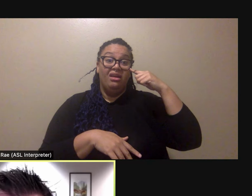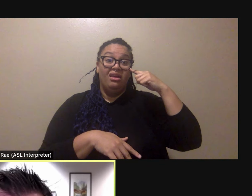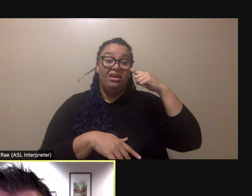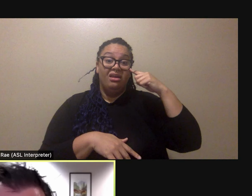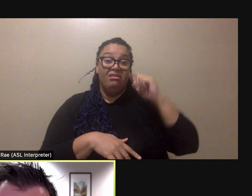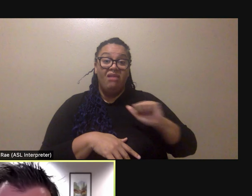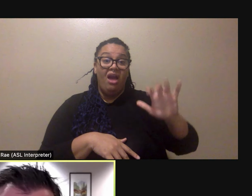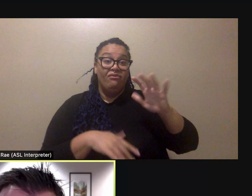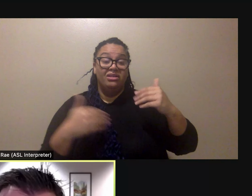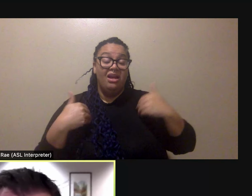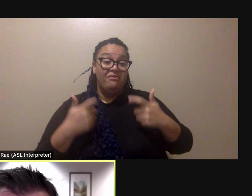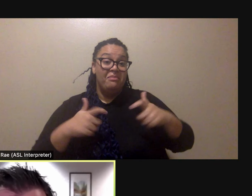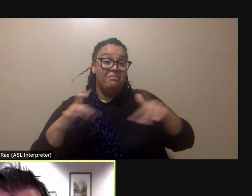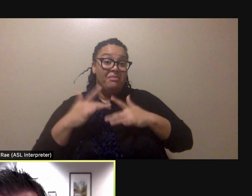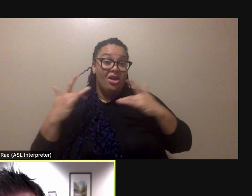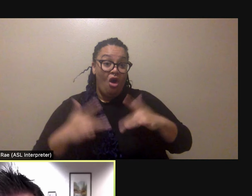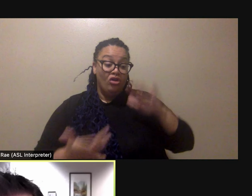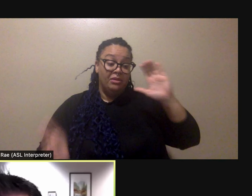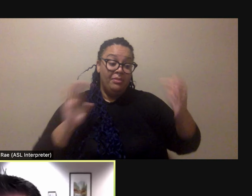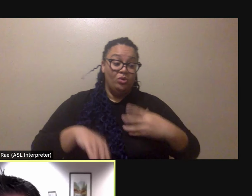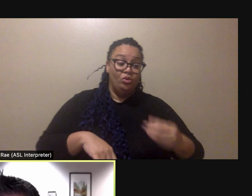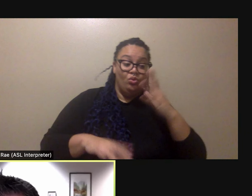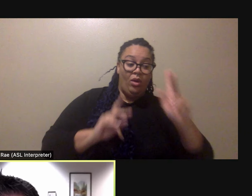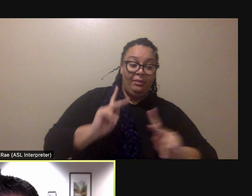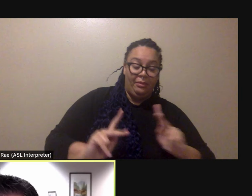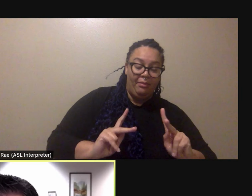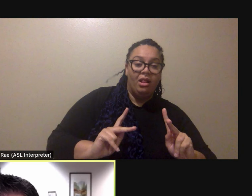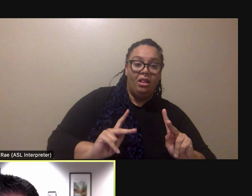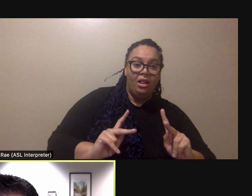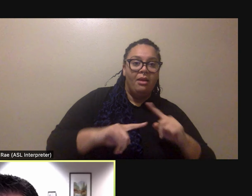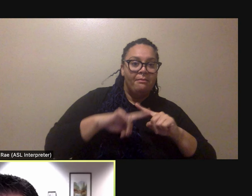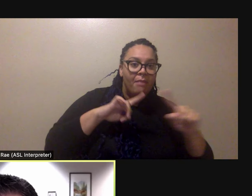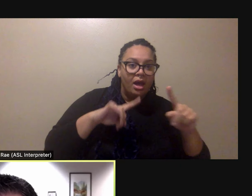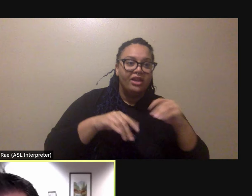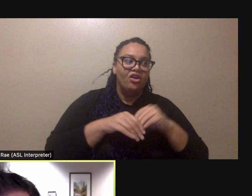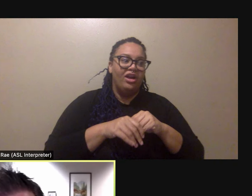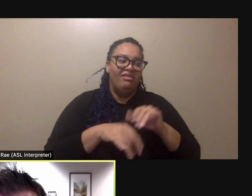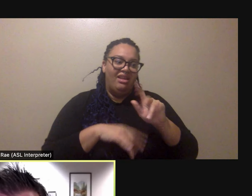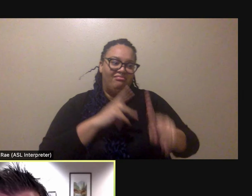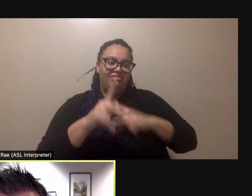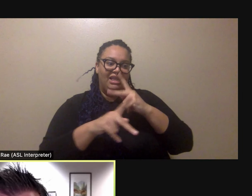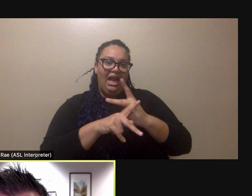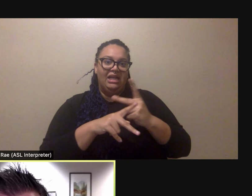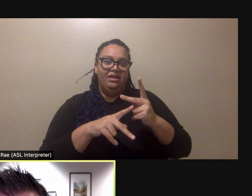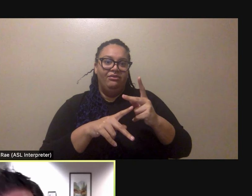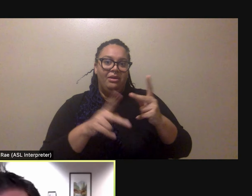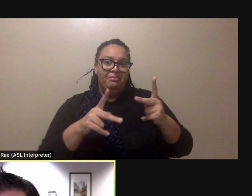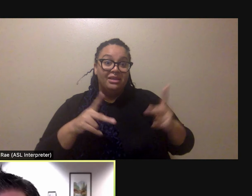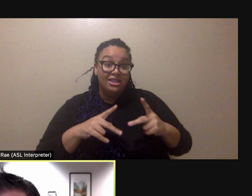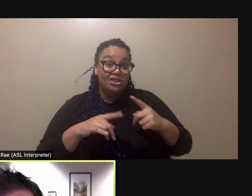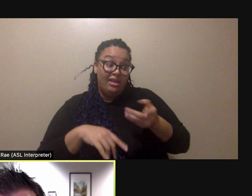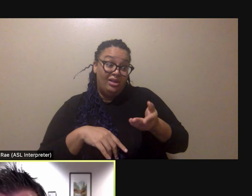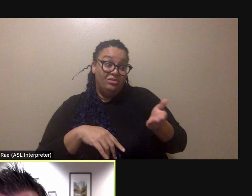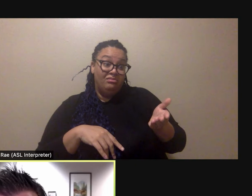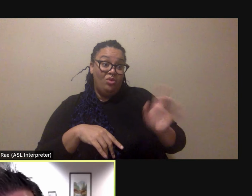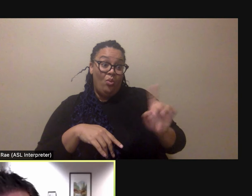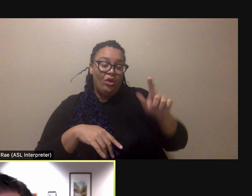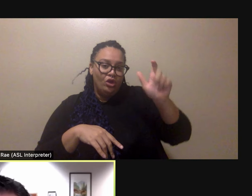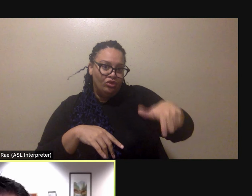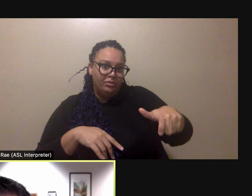have bigger hearts than white people. But they're in this position, and that's kind of where they're meant to be. And what can we